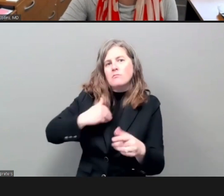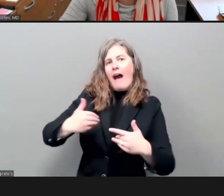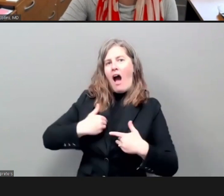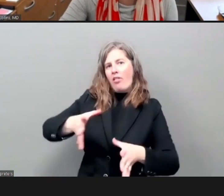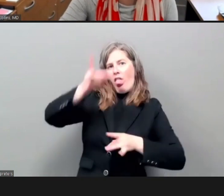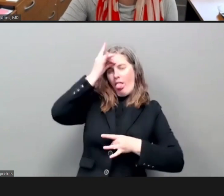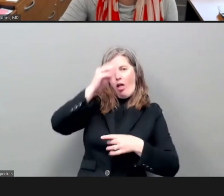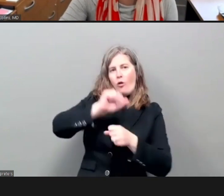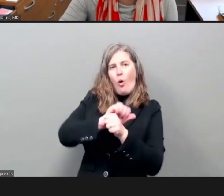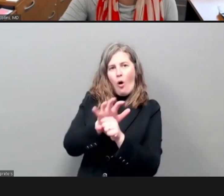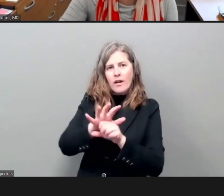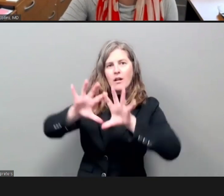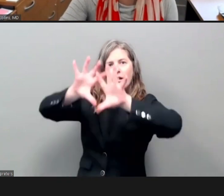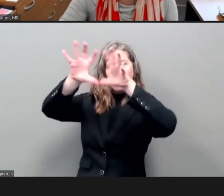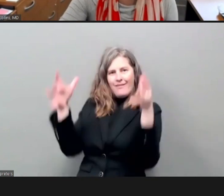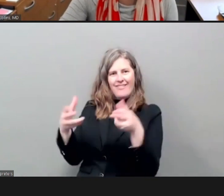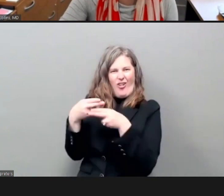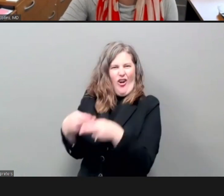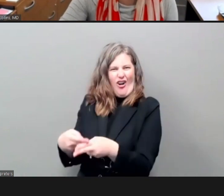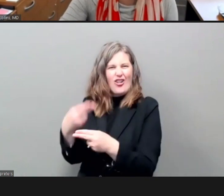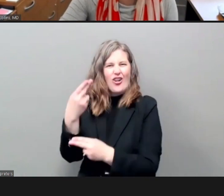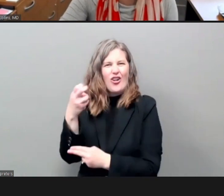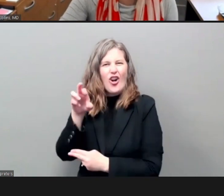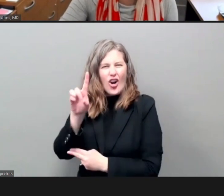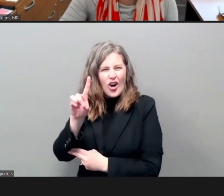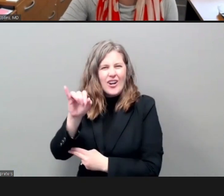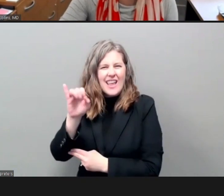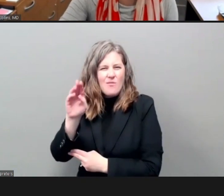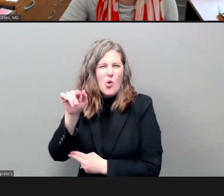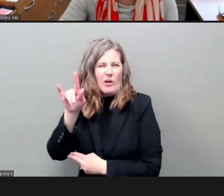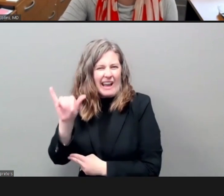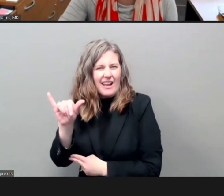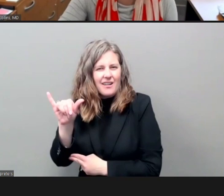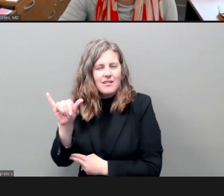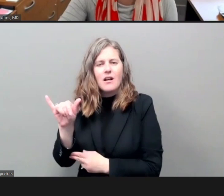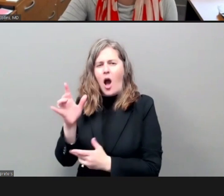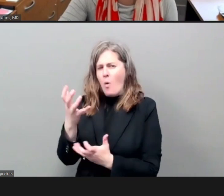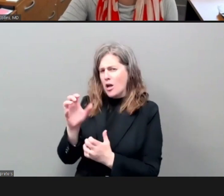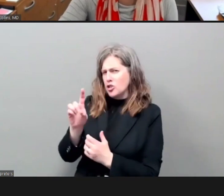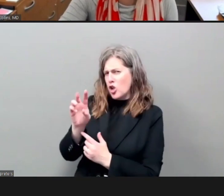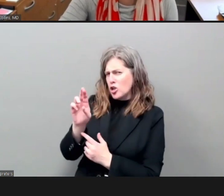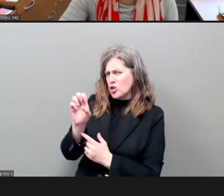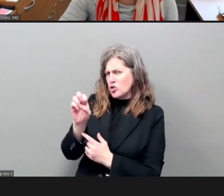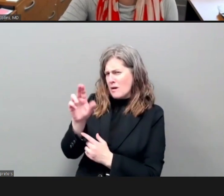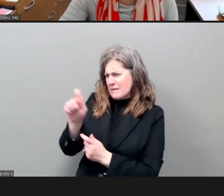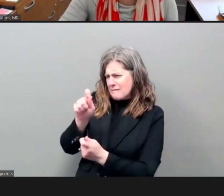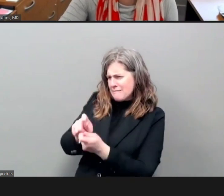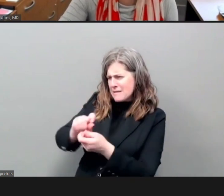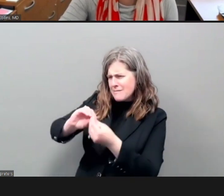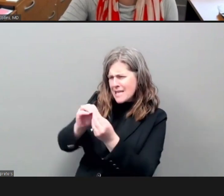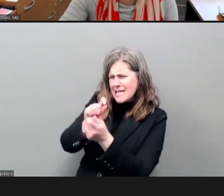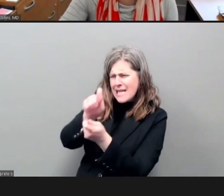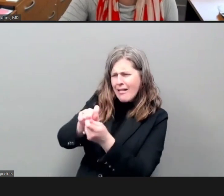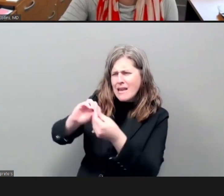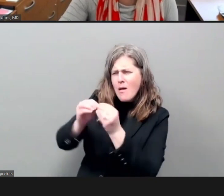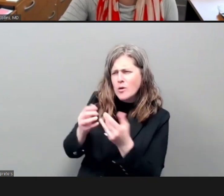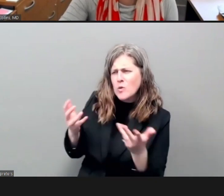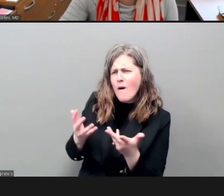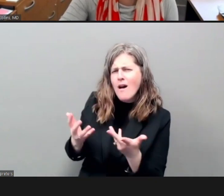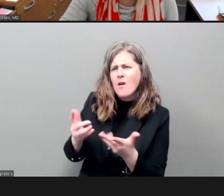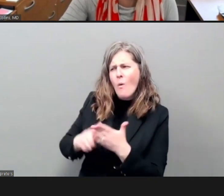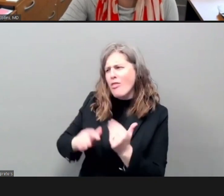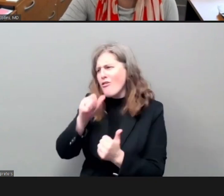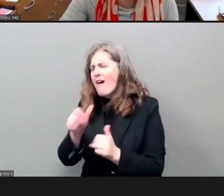that herd immunity space. And I want Dr. Scrace to clarify exactly what those numbers are and